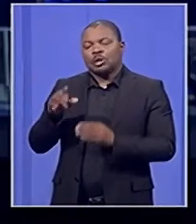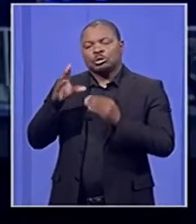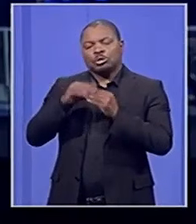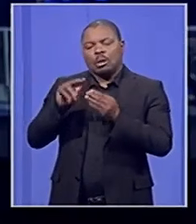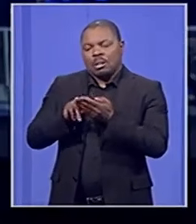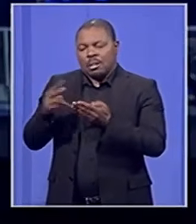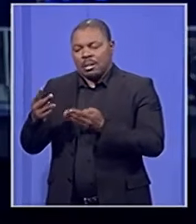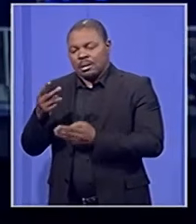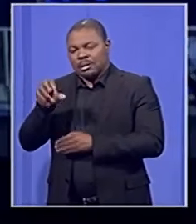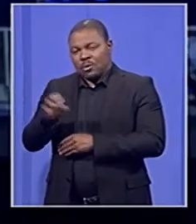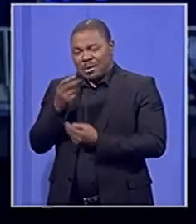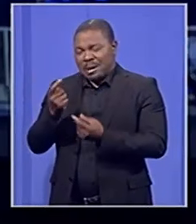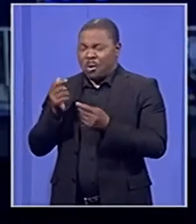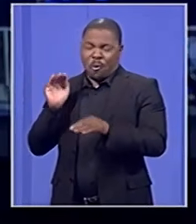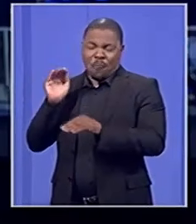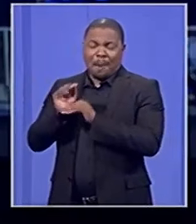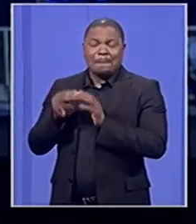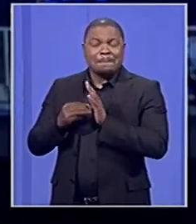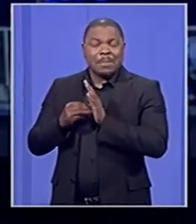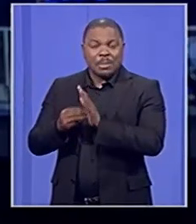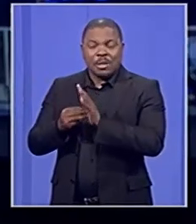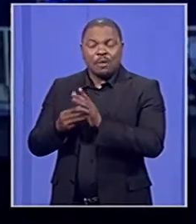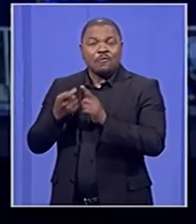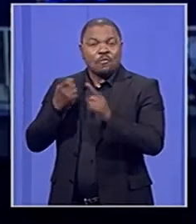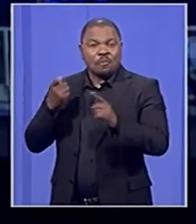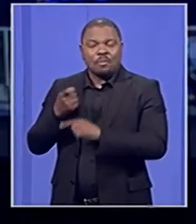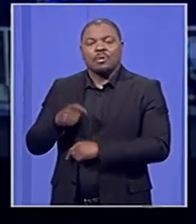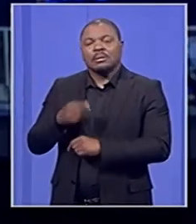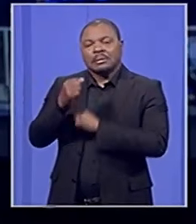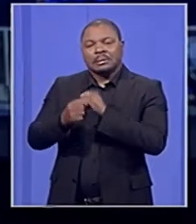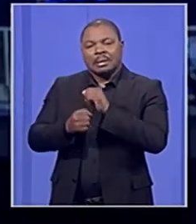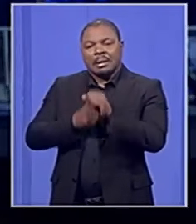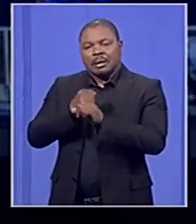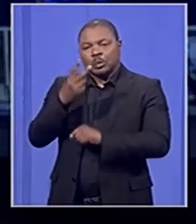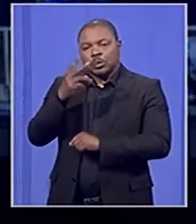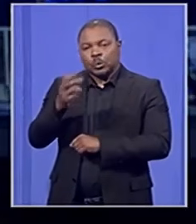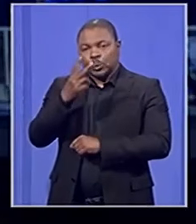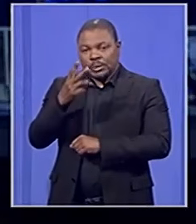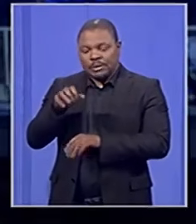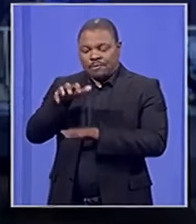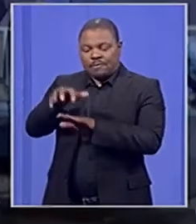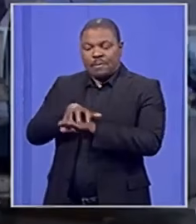polasing ya mopresidente Cyril Ramaphosa selemong sa 2020 ba boletse ha ba se molato.